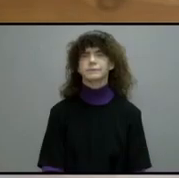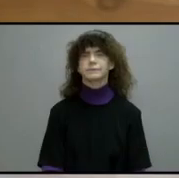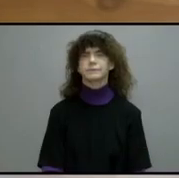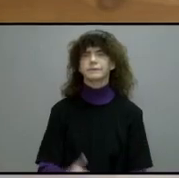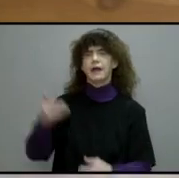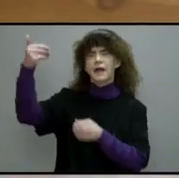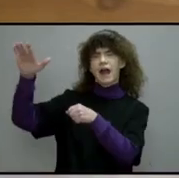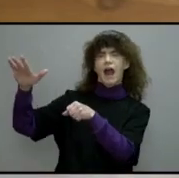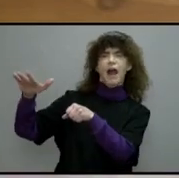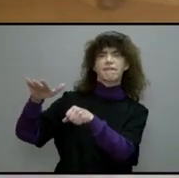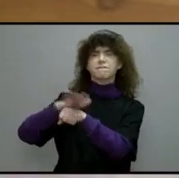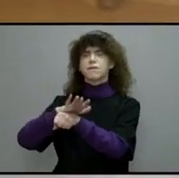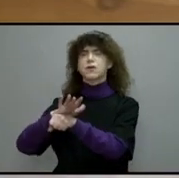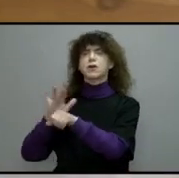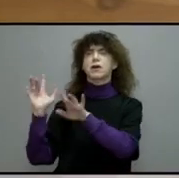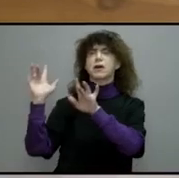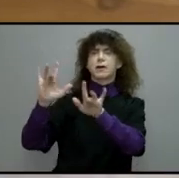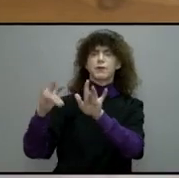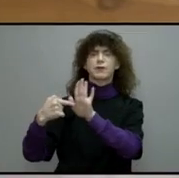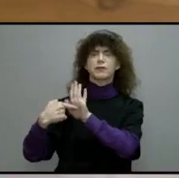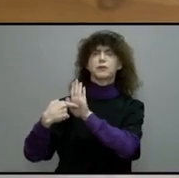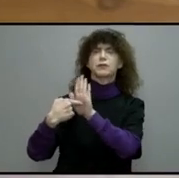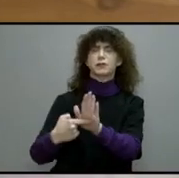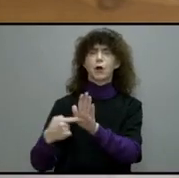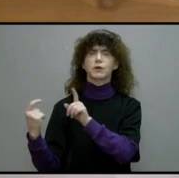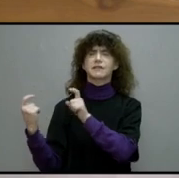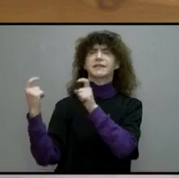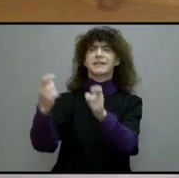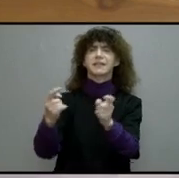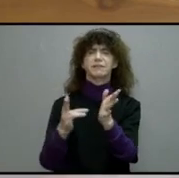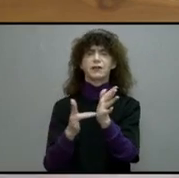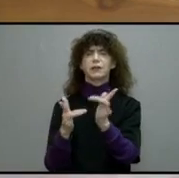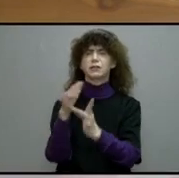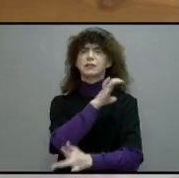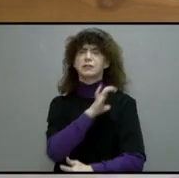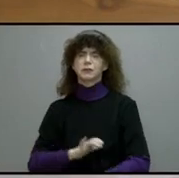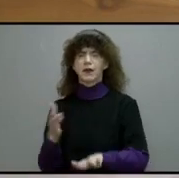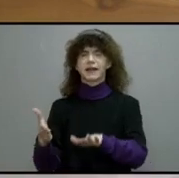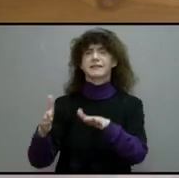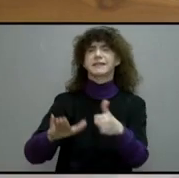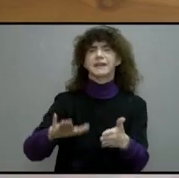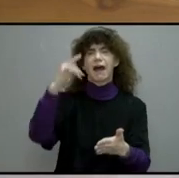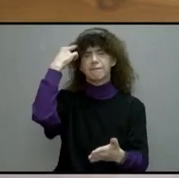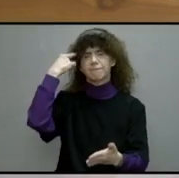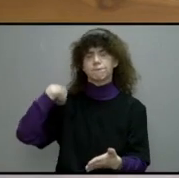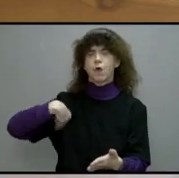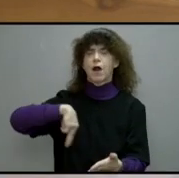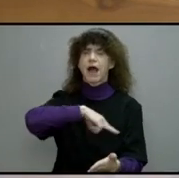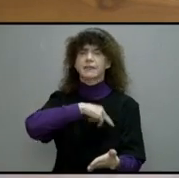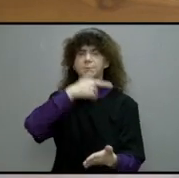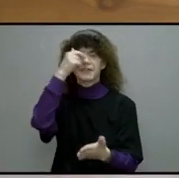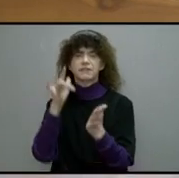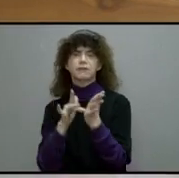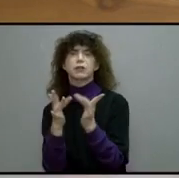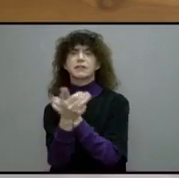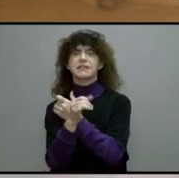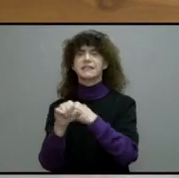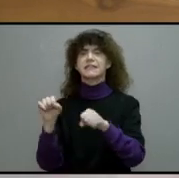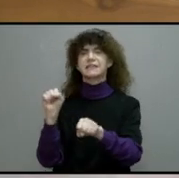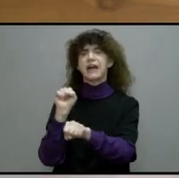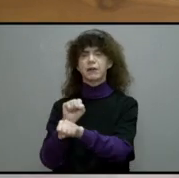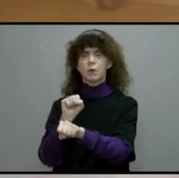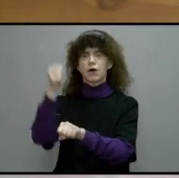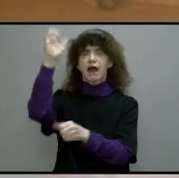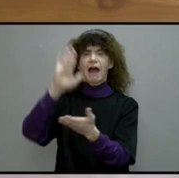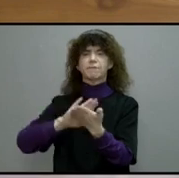In the mercy of Almighty God, Jesus Christ was given to die for us, and for his sake God forgives us all our